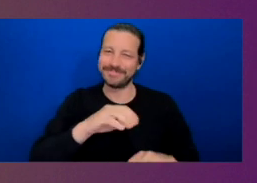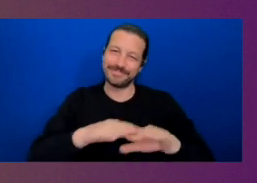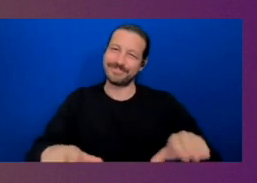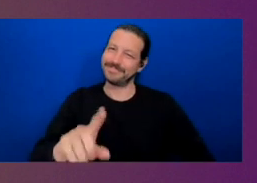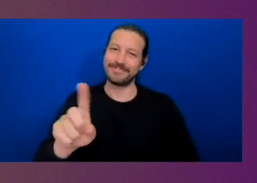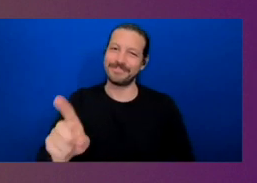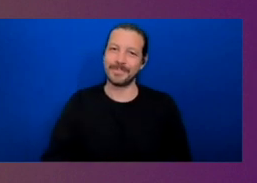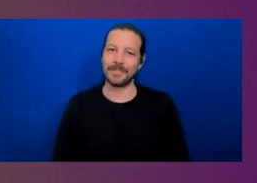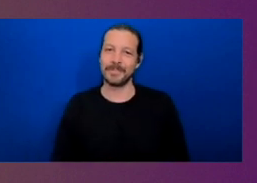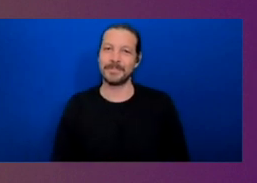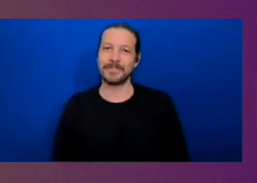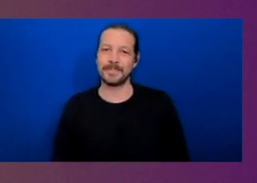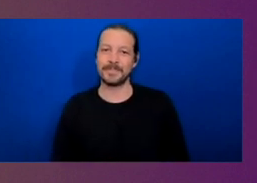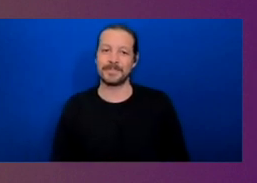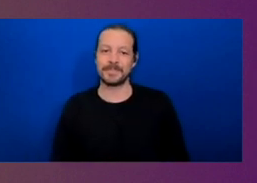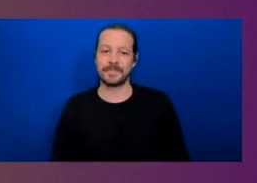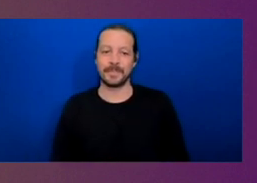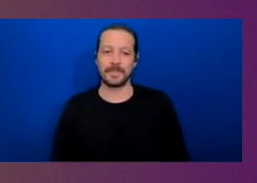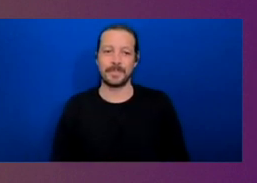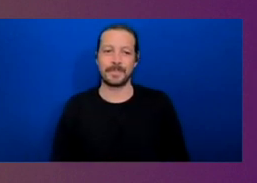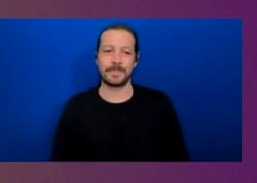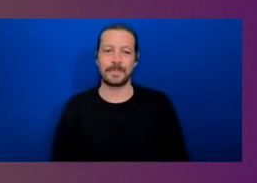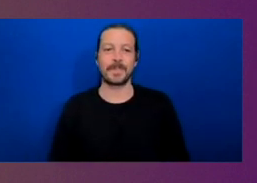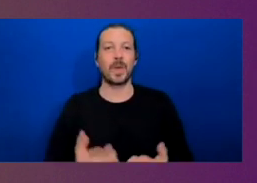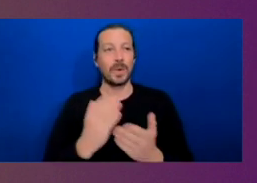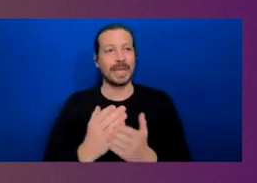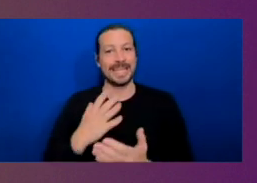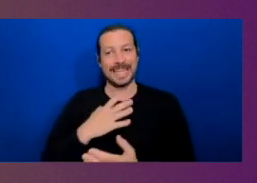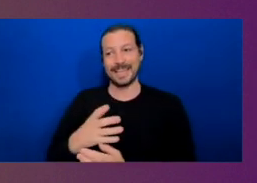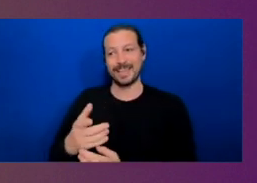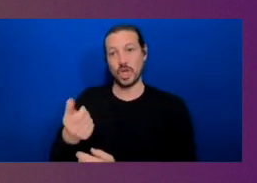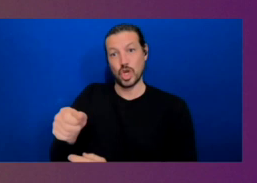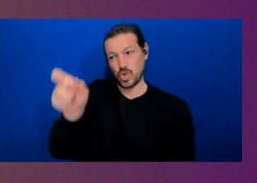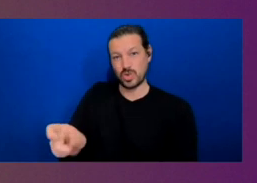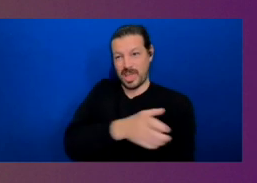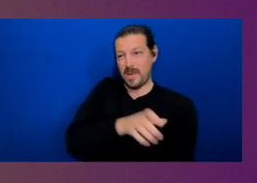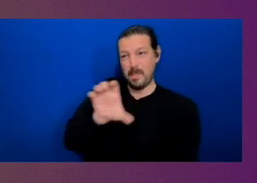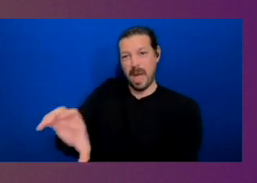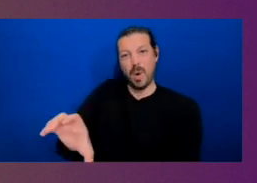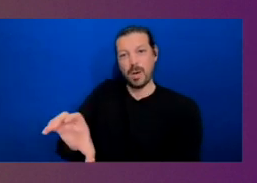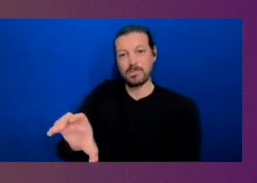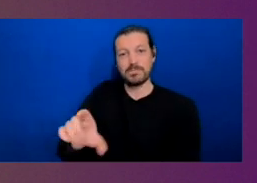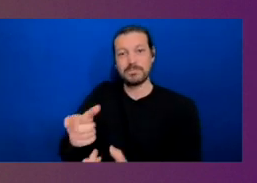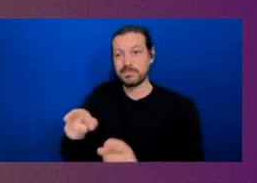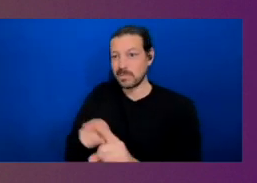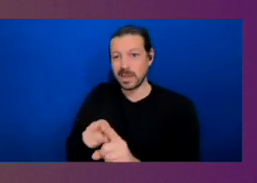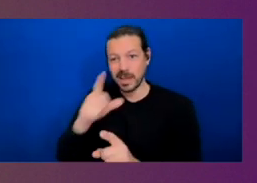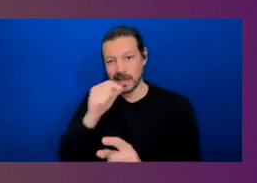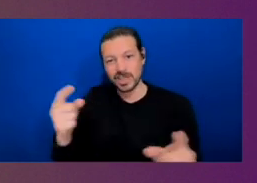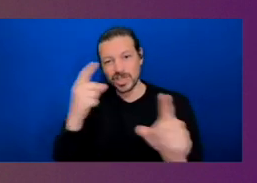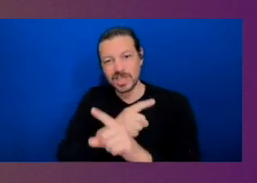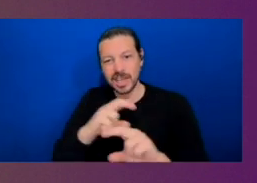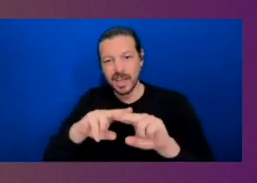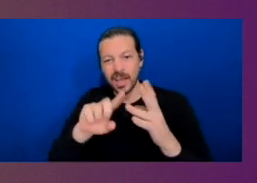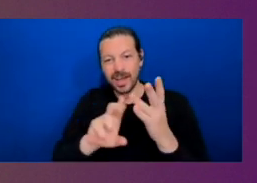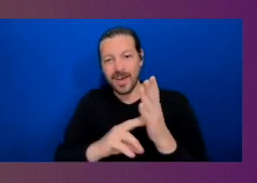Christine were just saying. It's about empowering the user, the person, to say, look, I want to change this font size, change this color scheme, listen